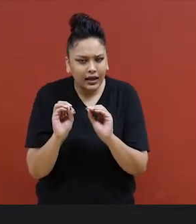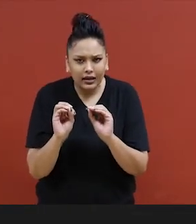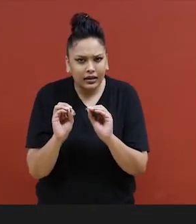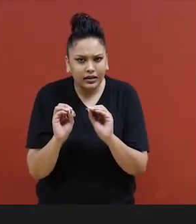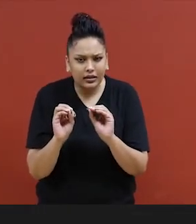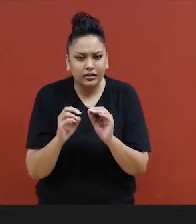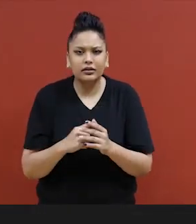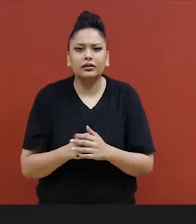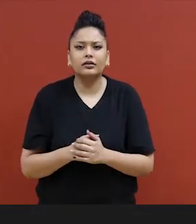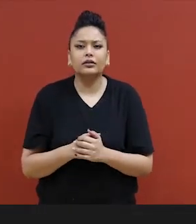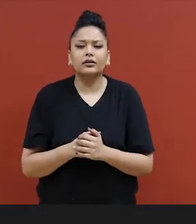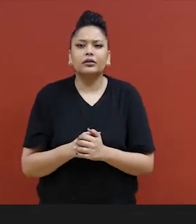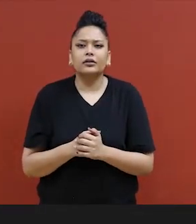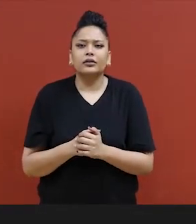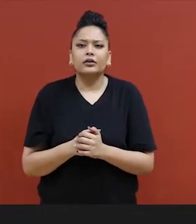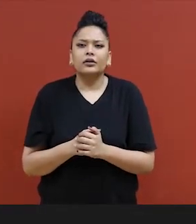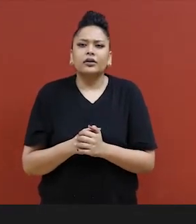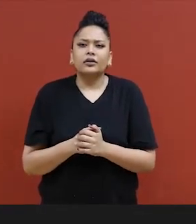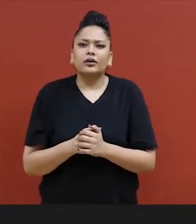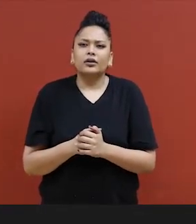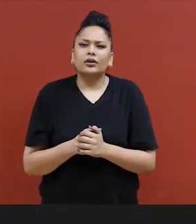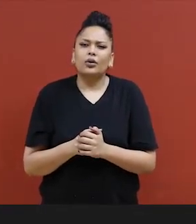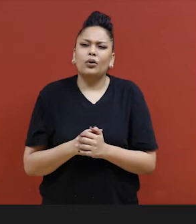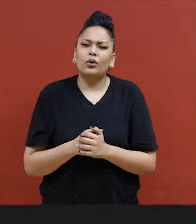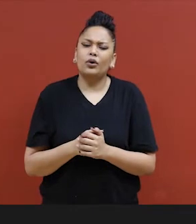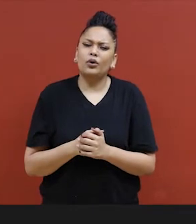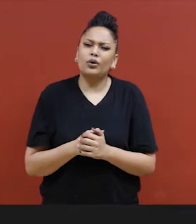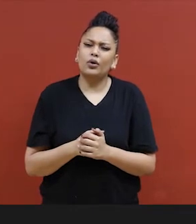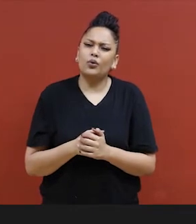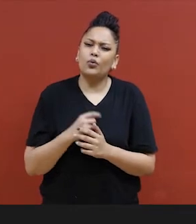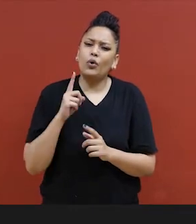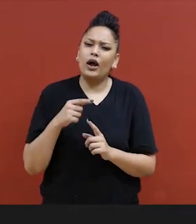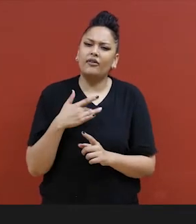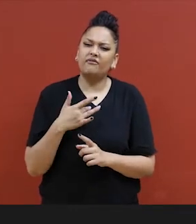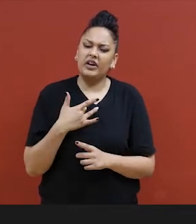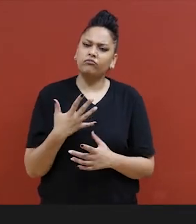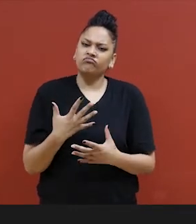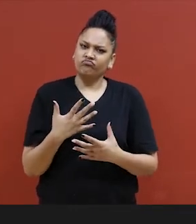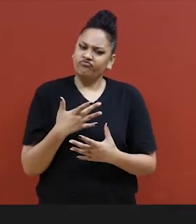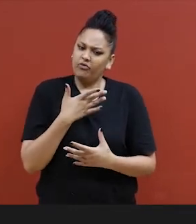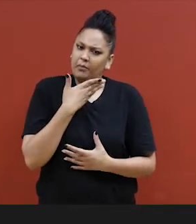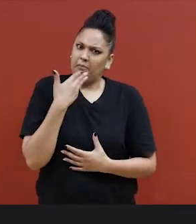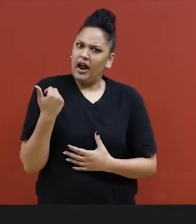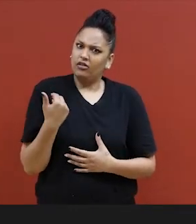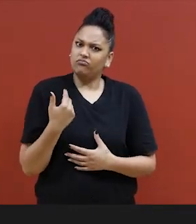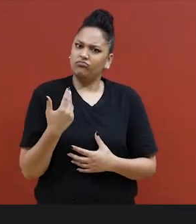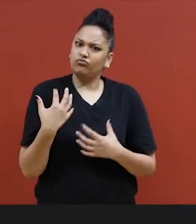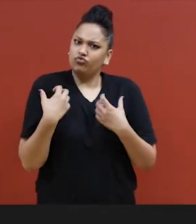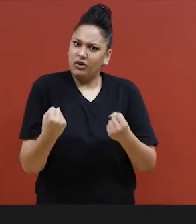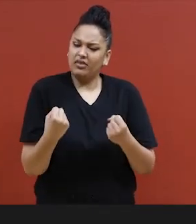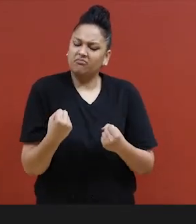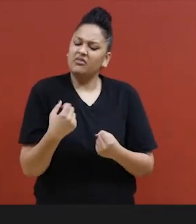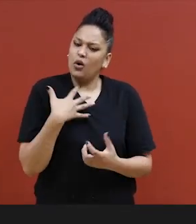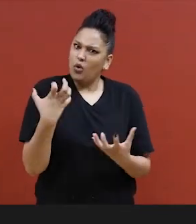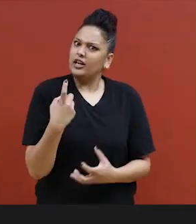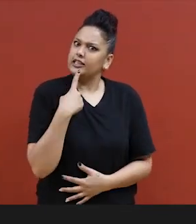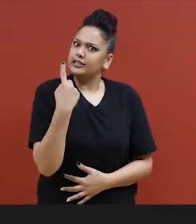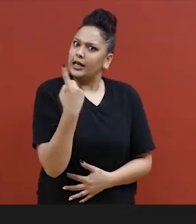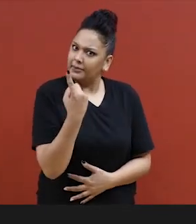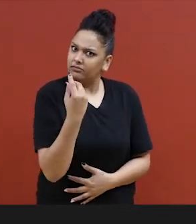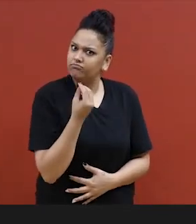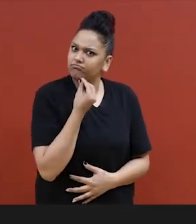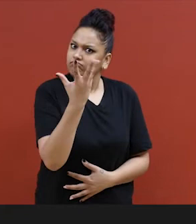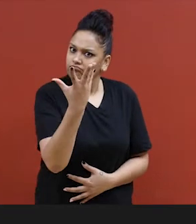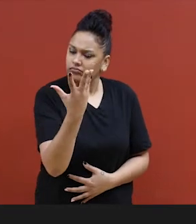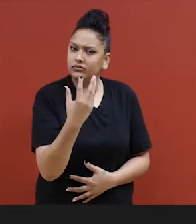And one of the things that when I was feeling stronger to say something, they're like, oh, because you have a disability, we need to